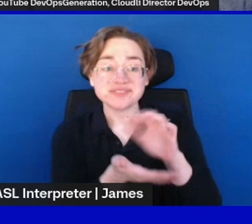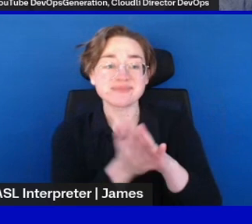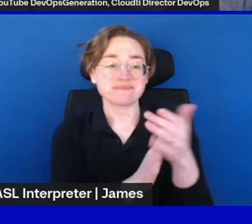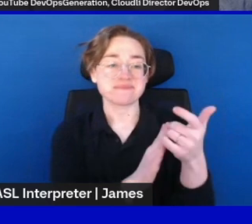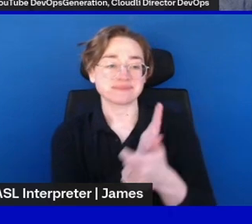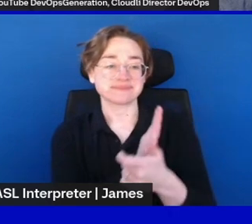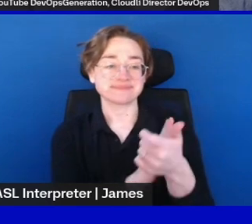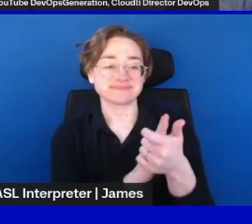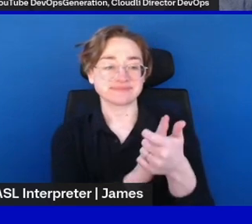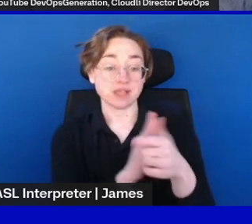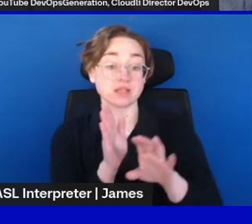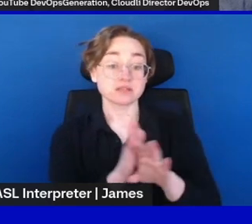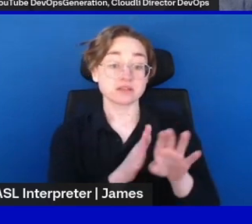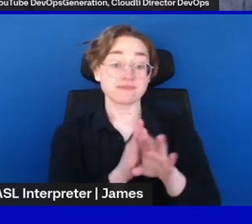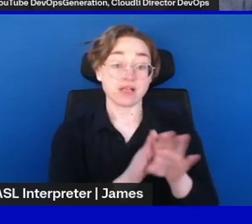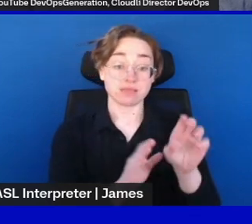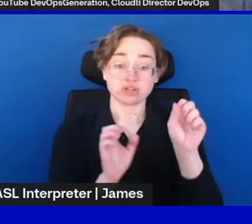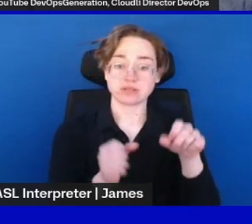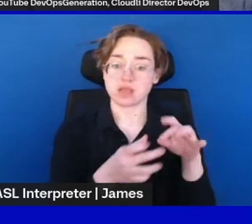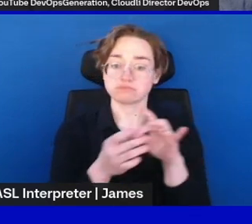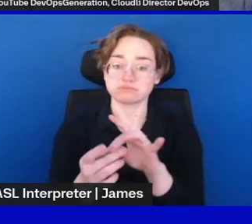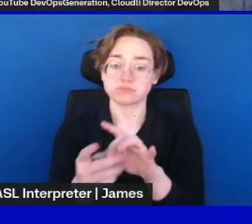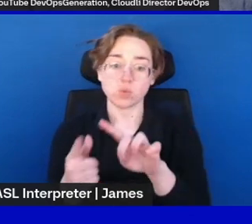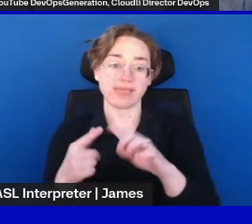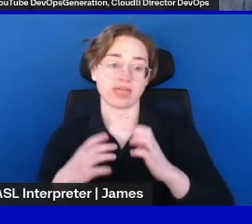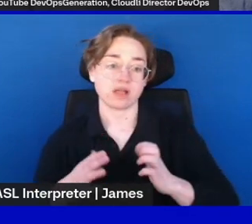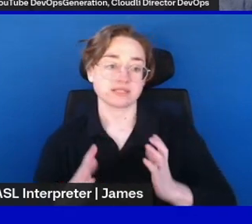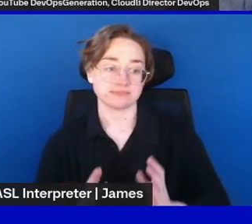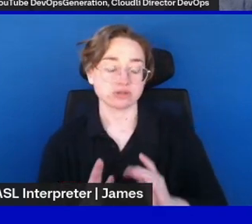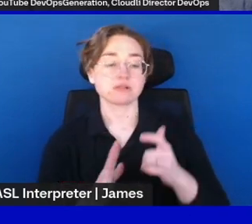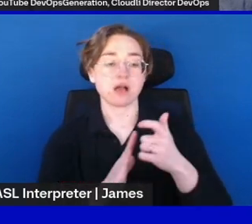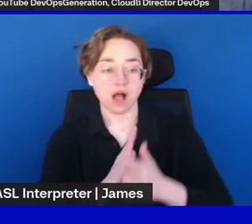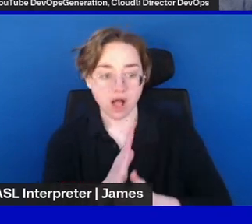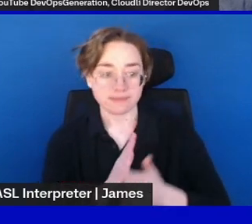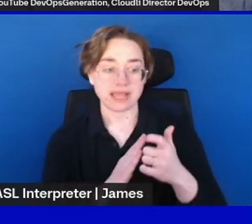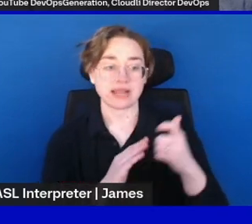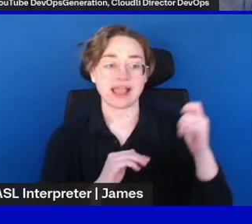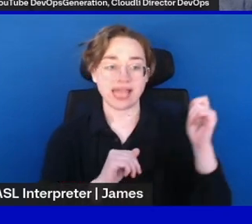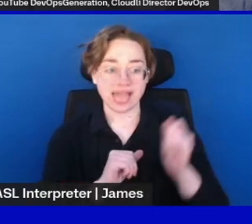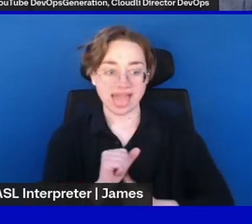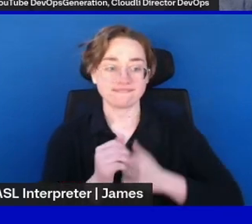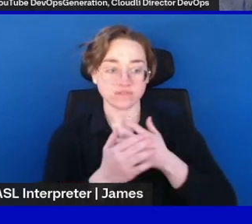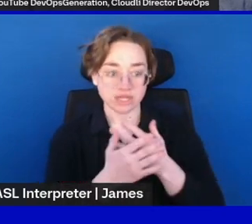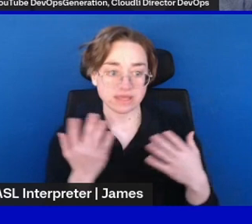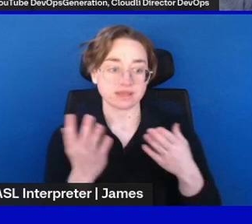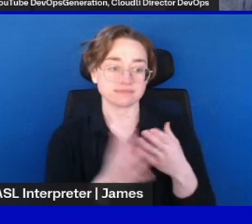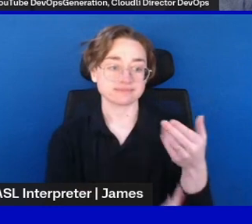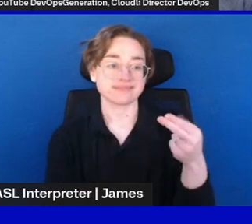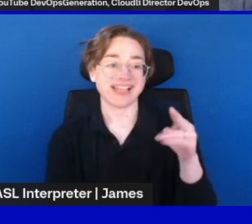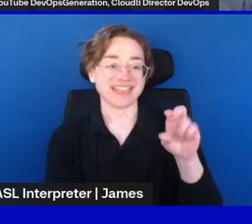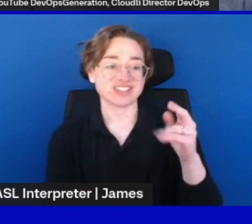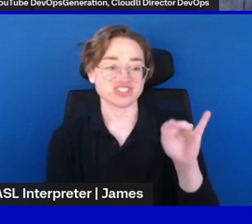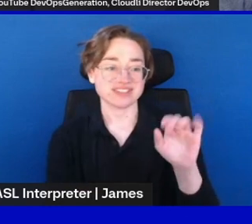developers connect with the customers. Automate everything with Hashistack.